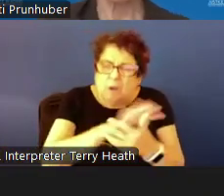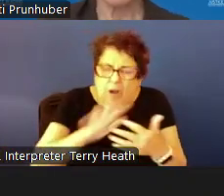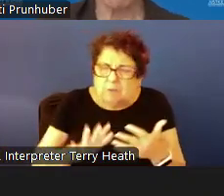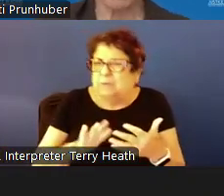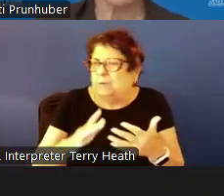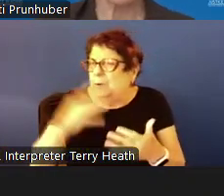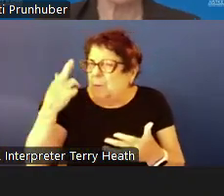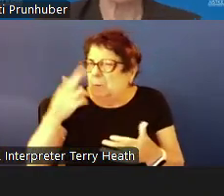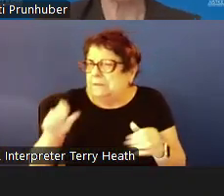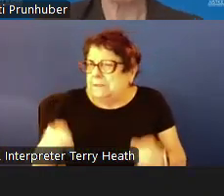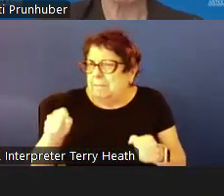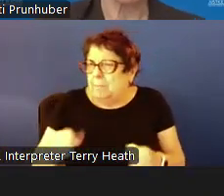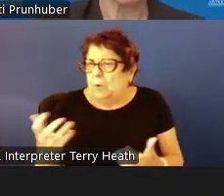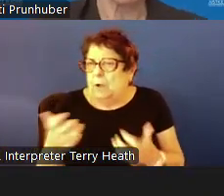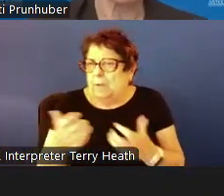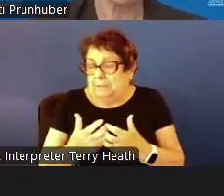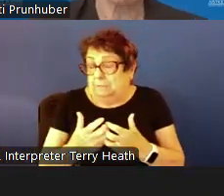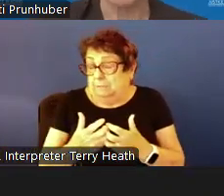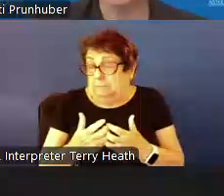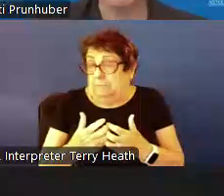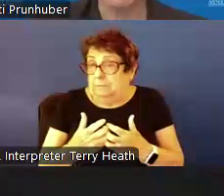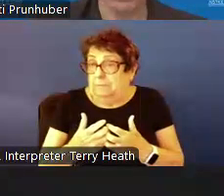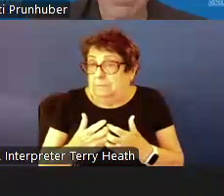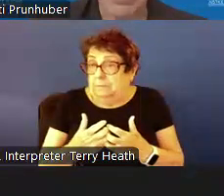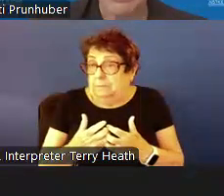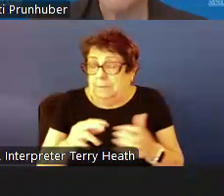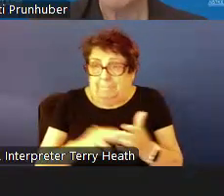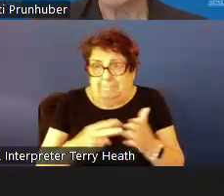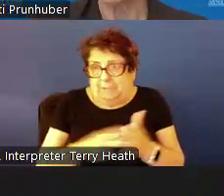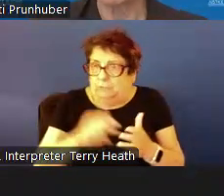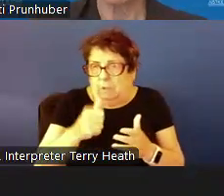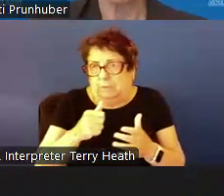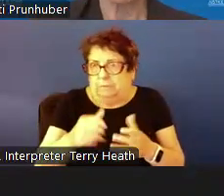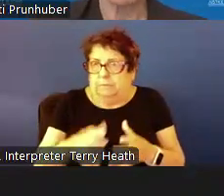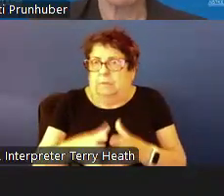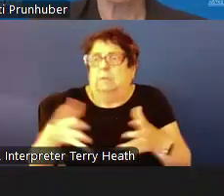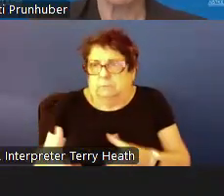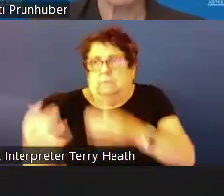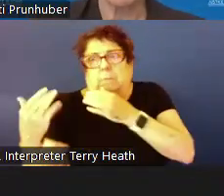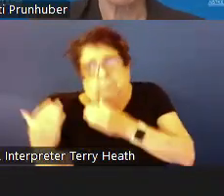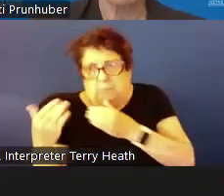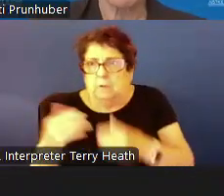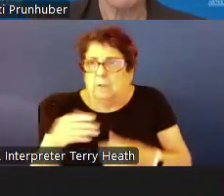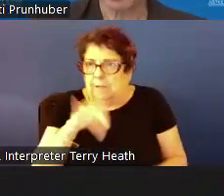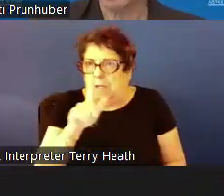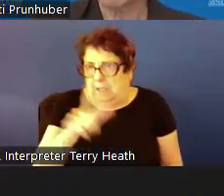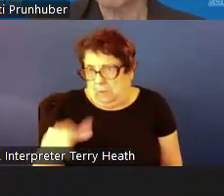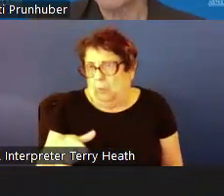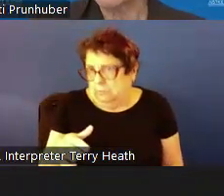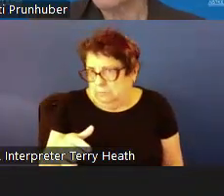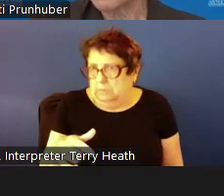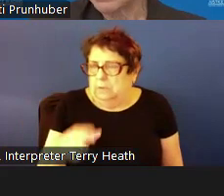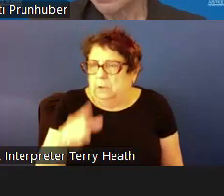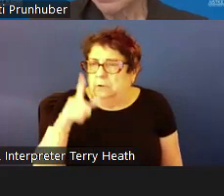they're reasonable, as in they don't impose an undue burden on the landlord of the complex, then they should